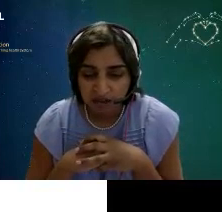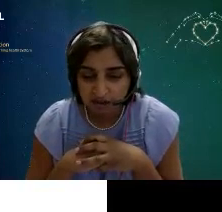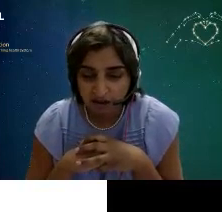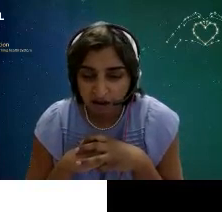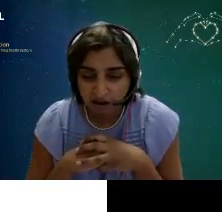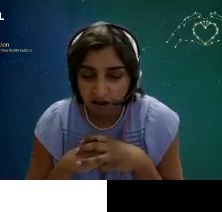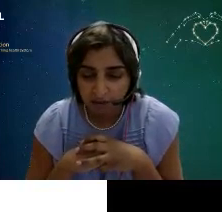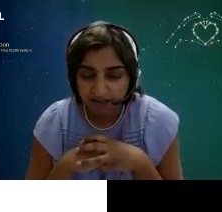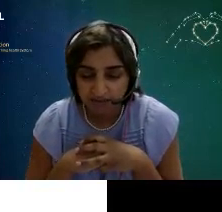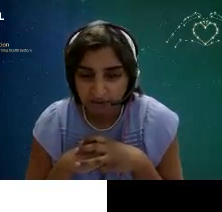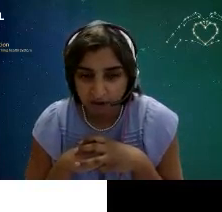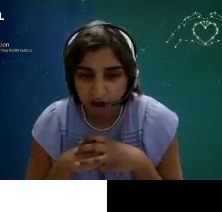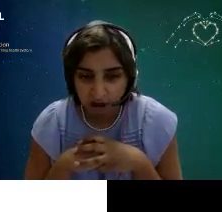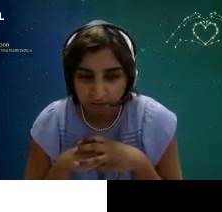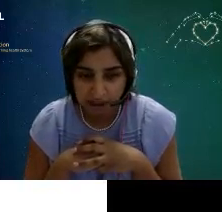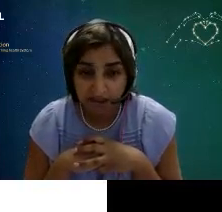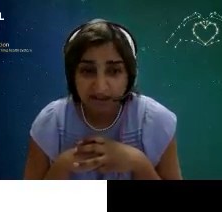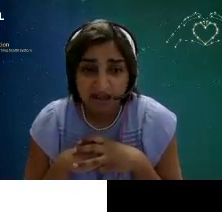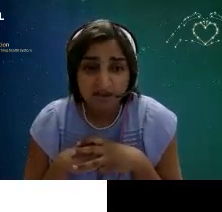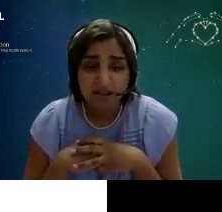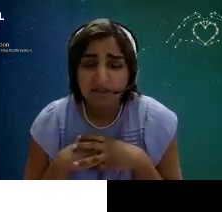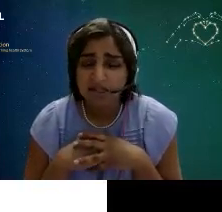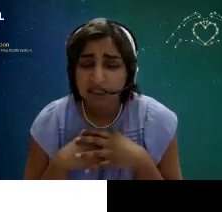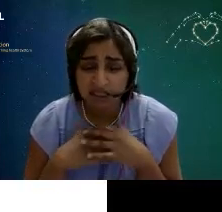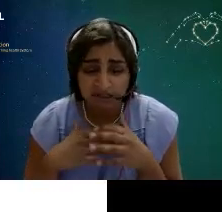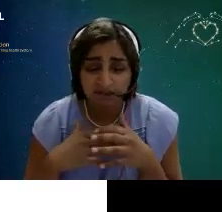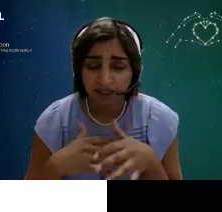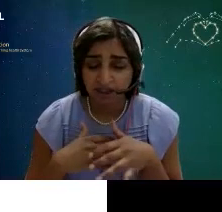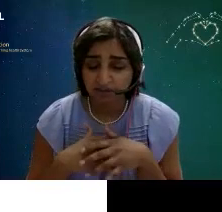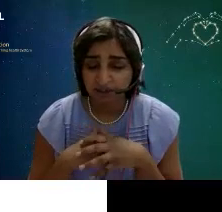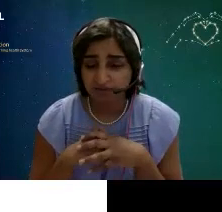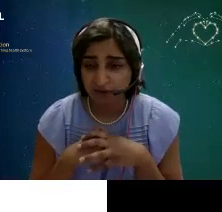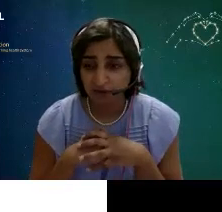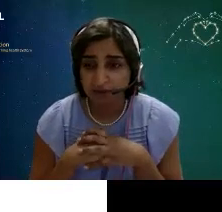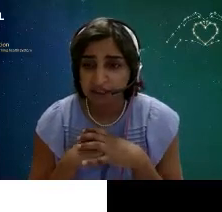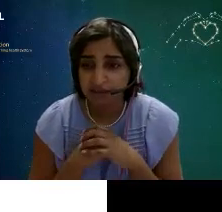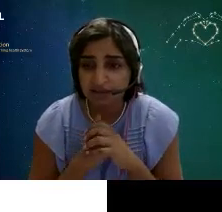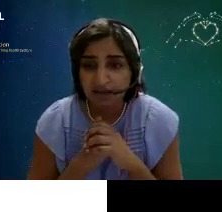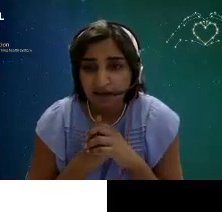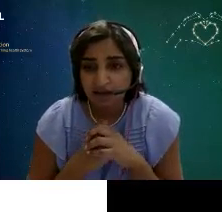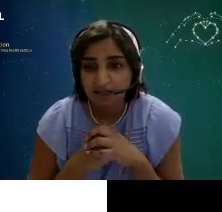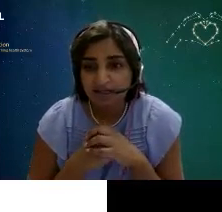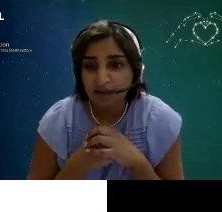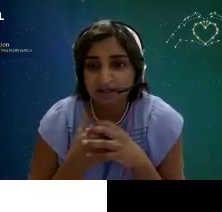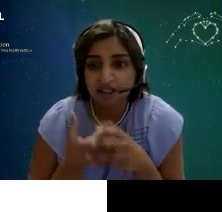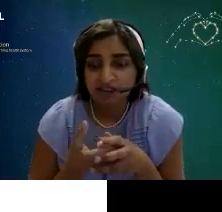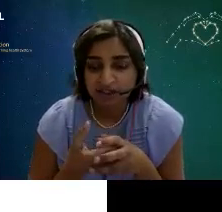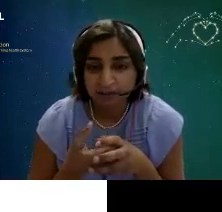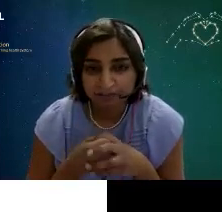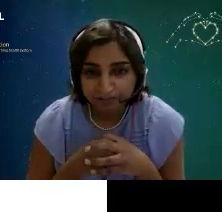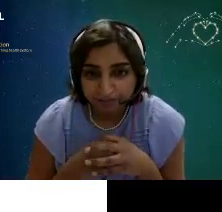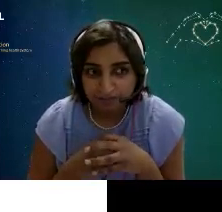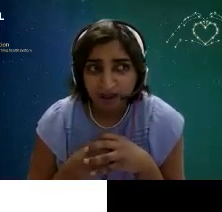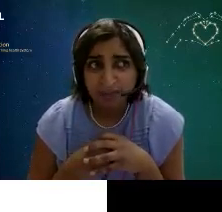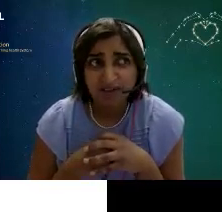what factors are present for our patients. So this was such an easy way for me to follow patients because up until